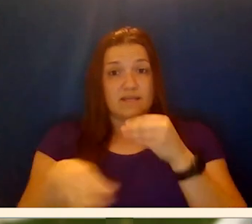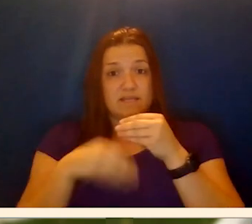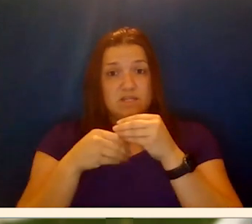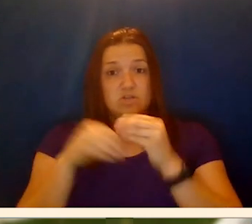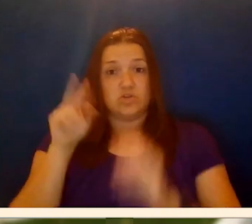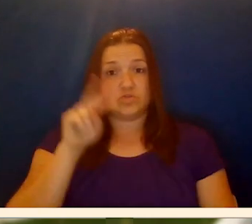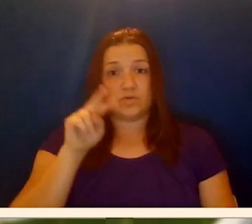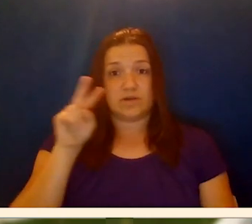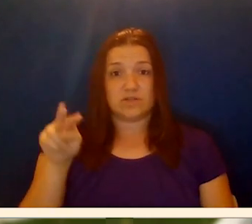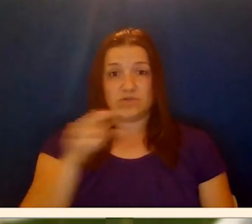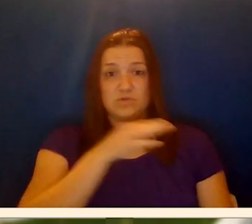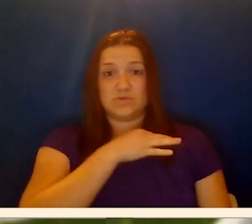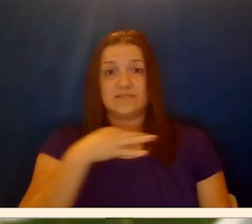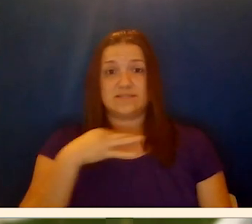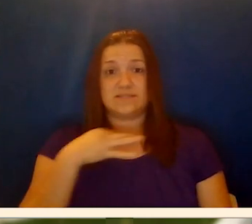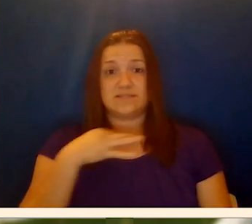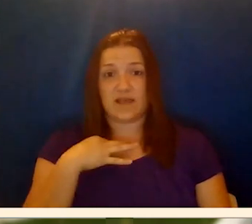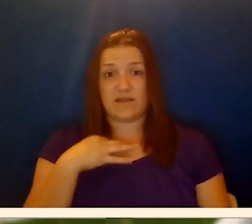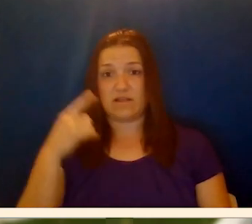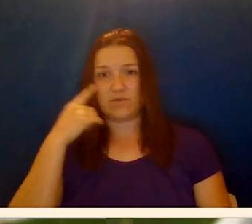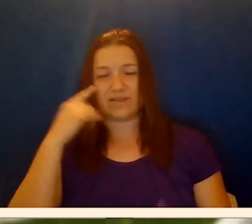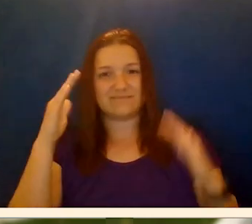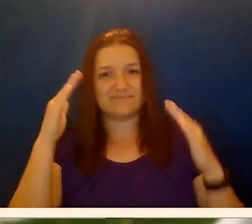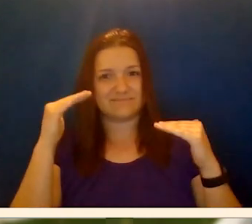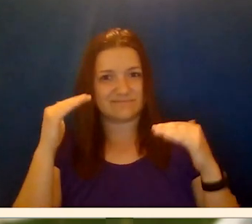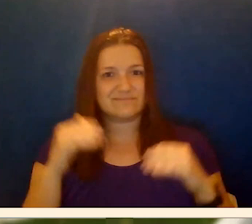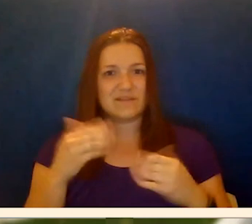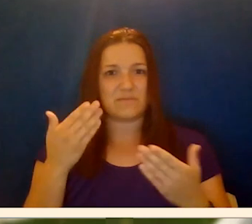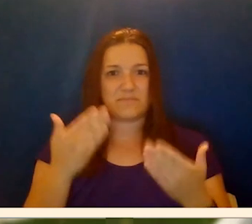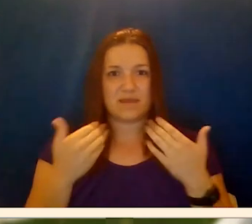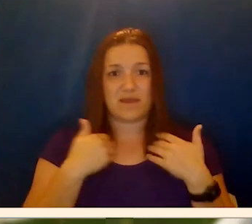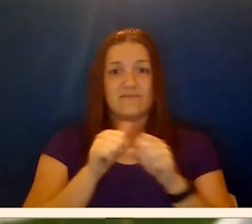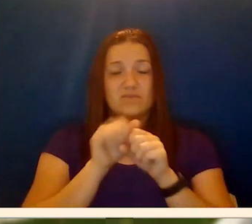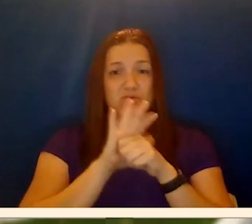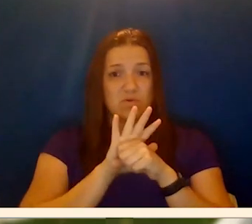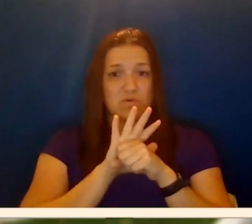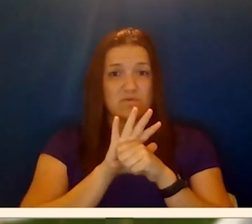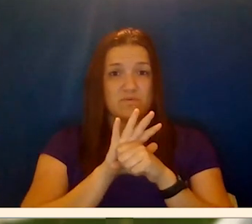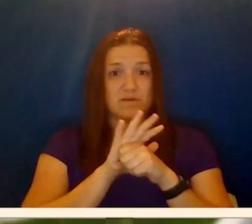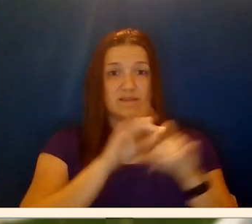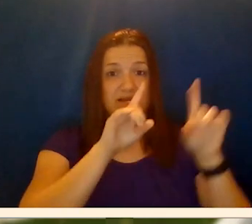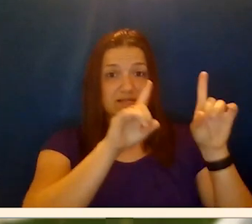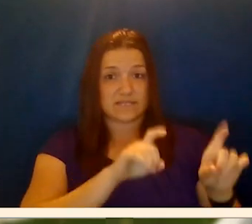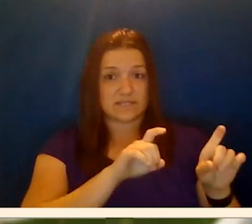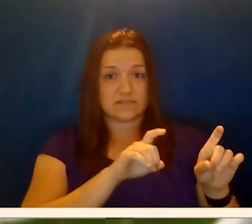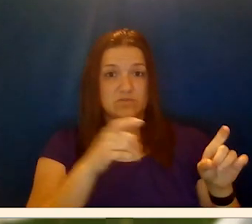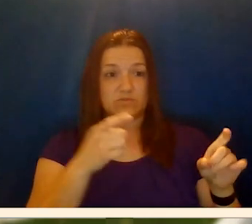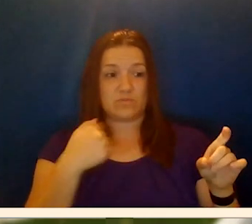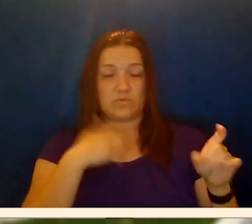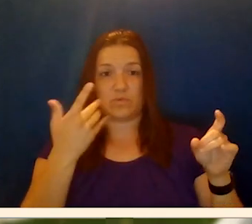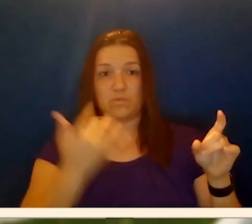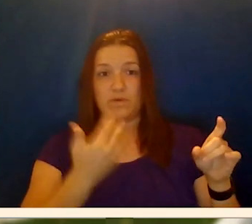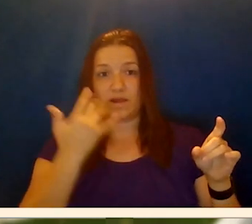22 employees that we suspect may have COVID. They've been tested. We're waiting